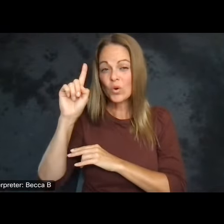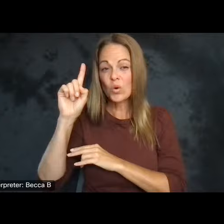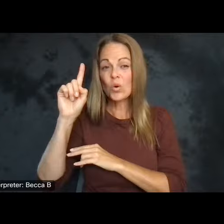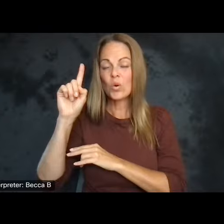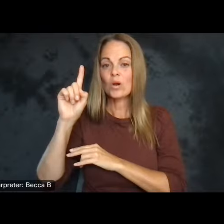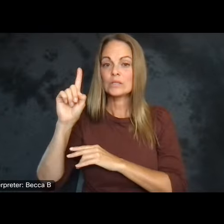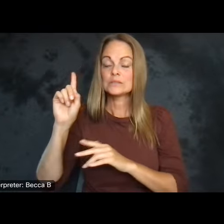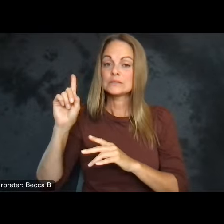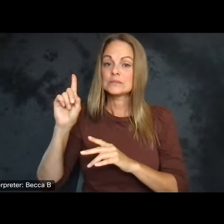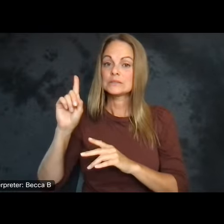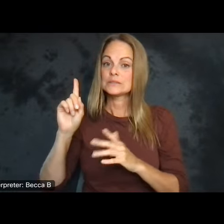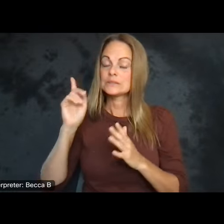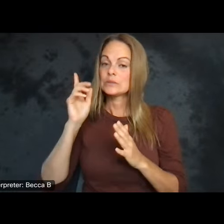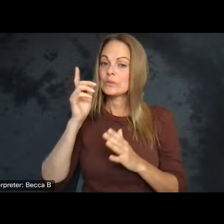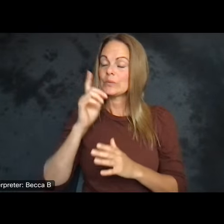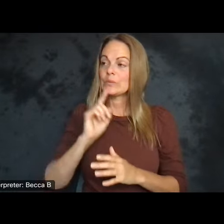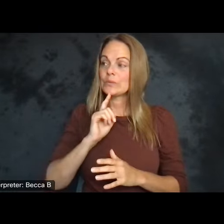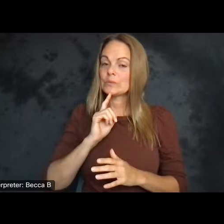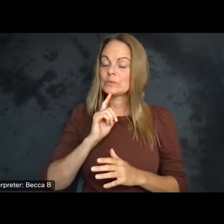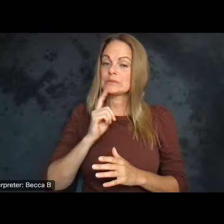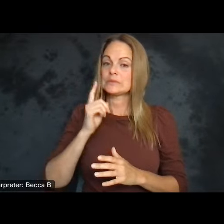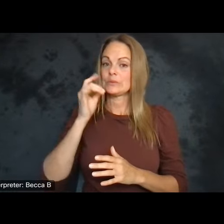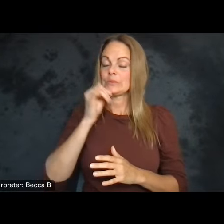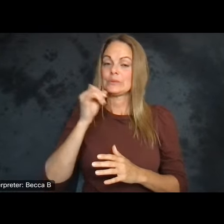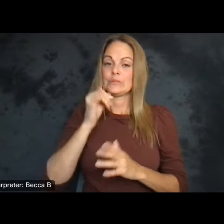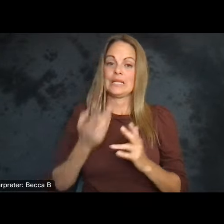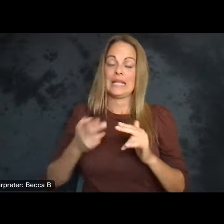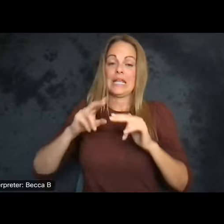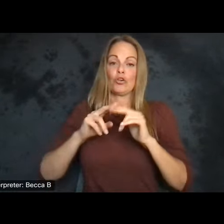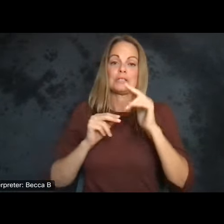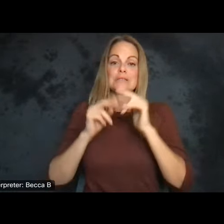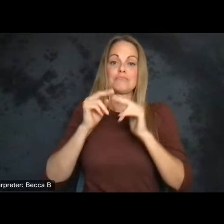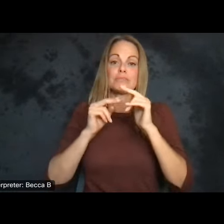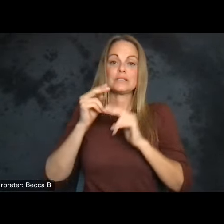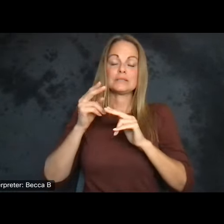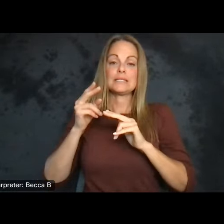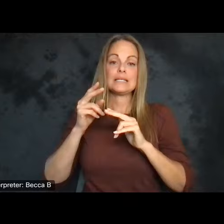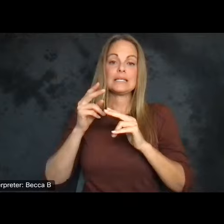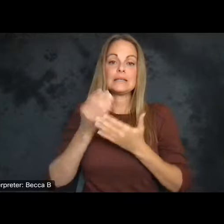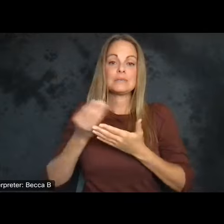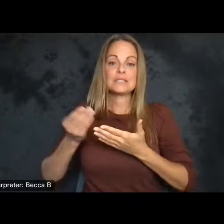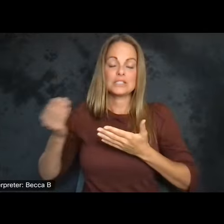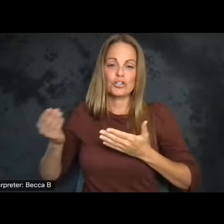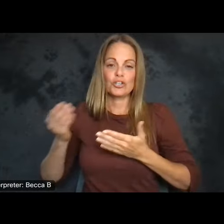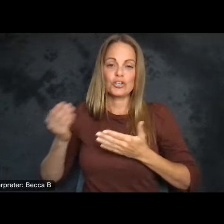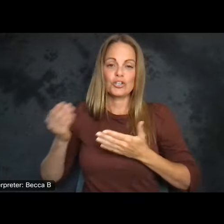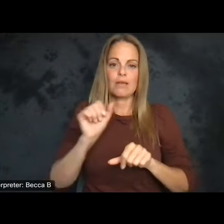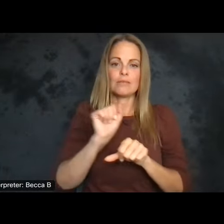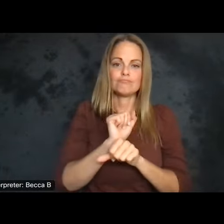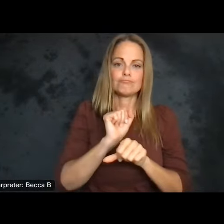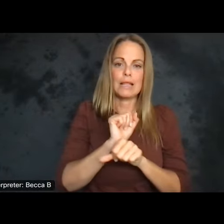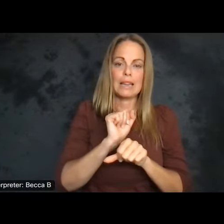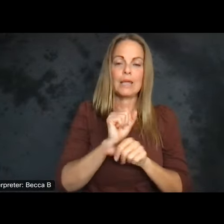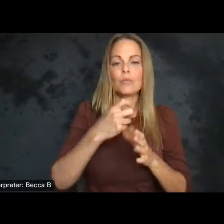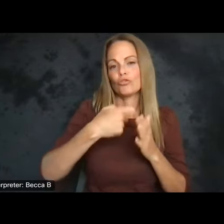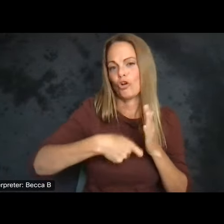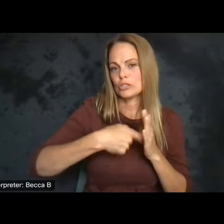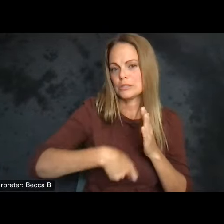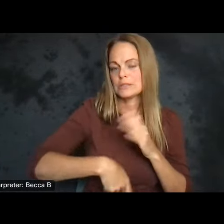increased cost of building materials and contractors' labor cost. I submitted